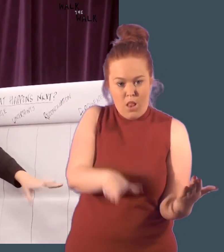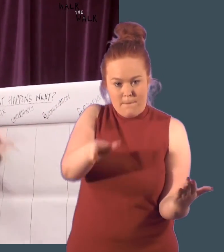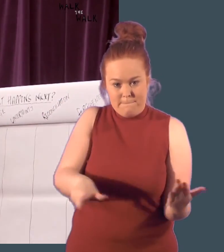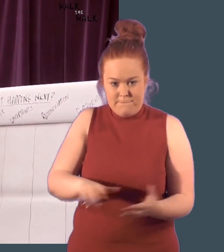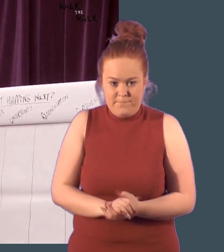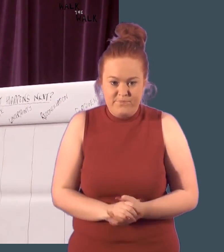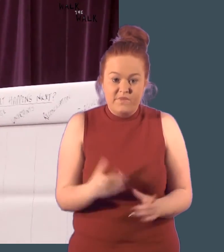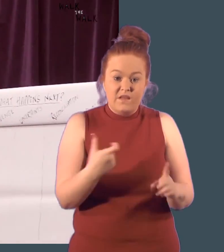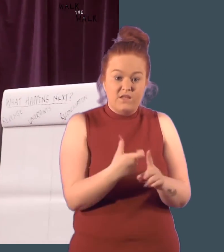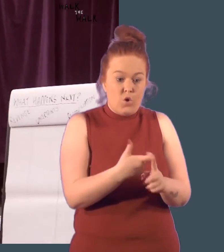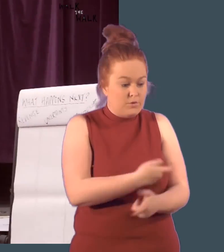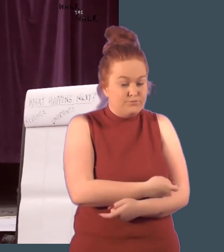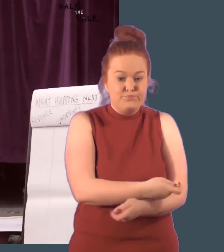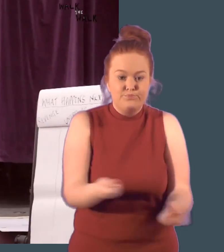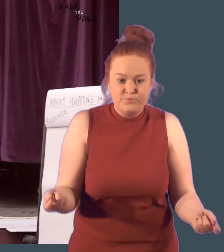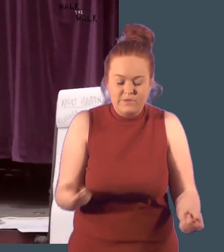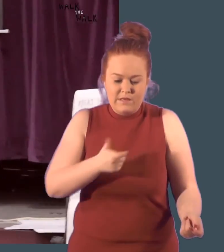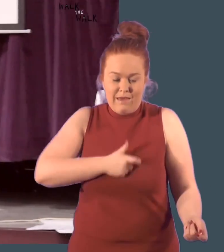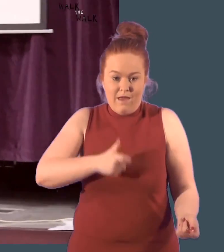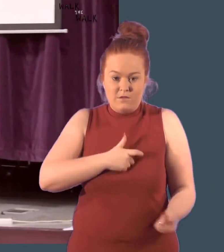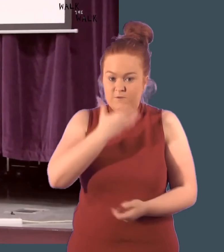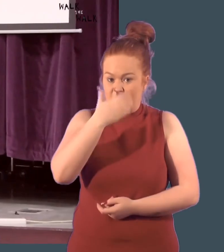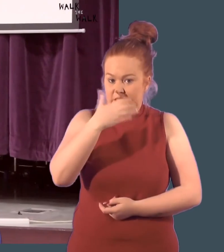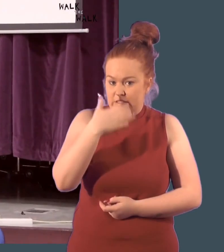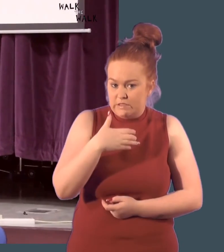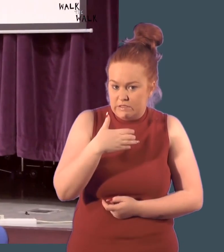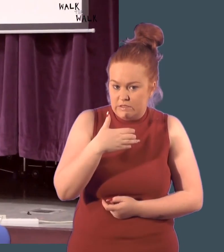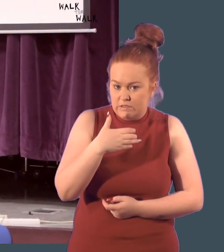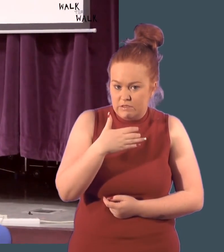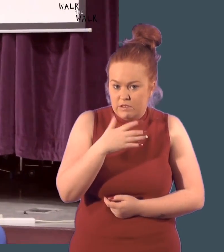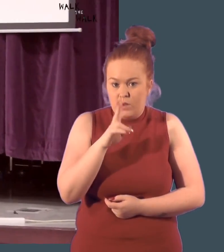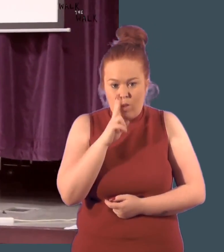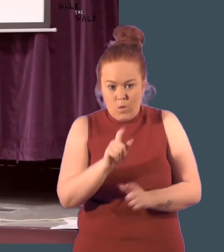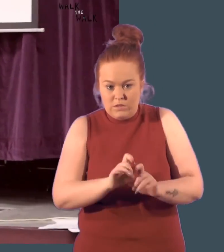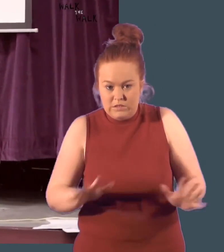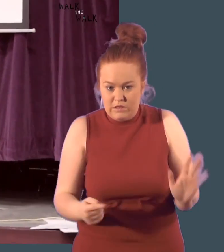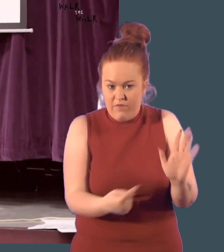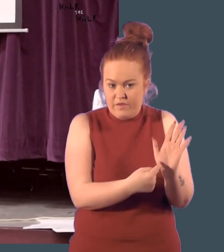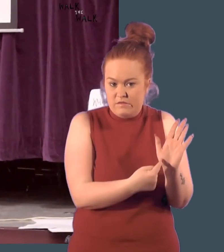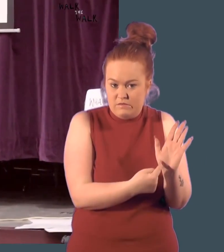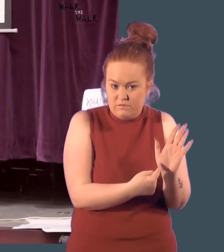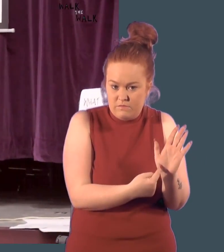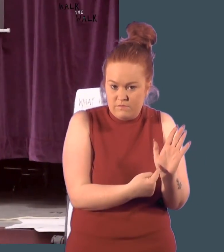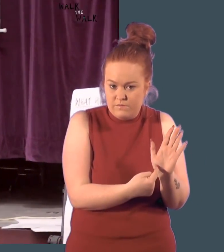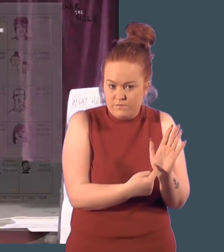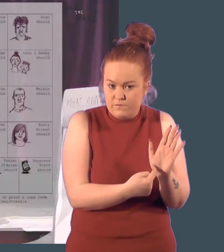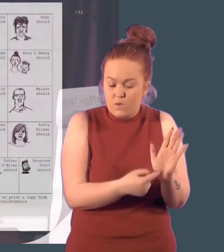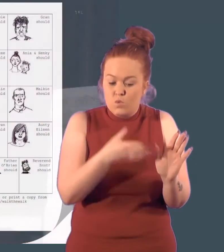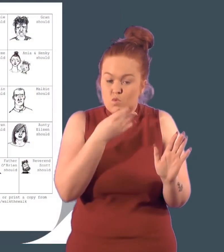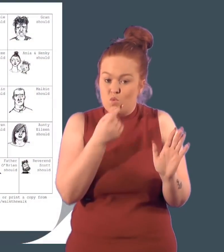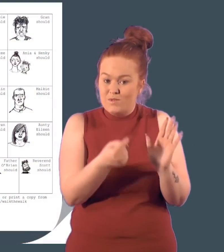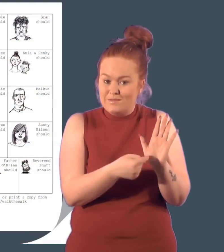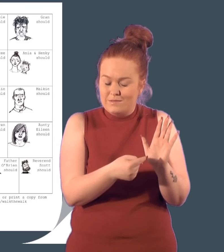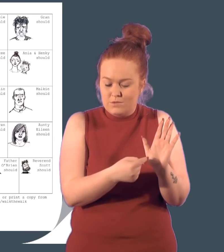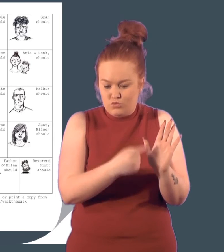into. Corinne's brought you a sheet of all the characters' faces, which looks a bit like this. And I